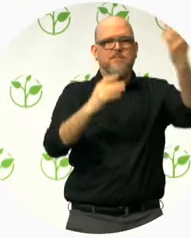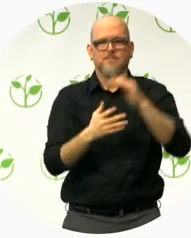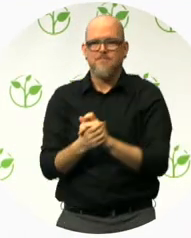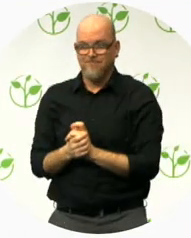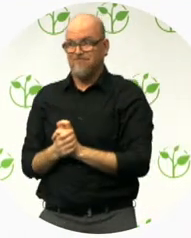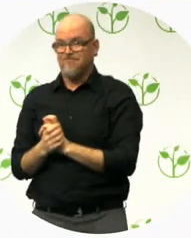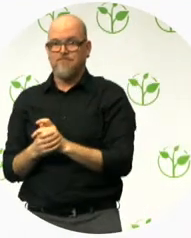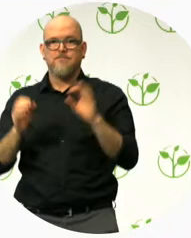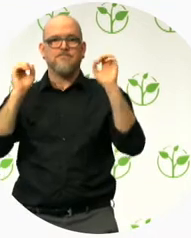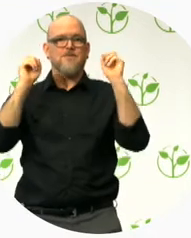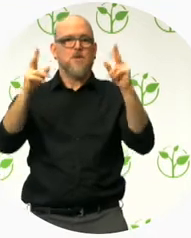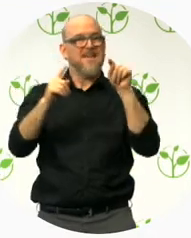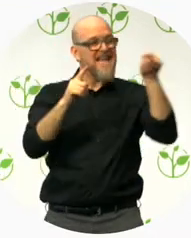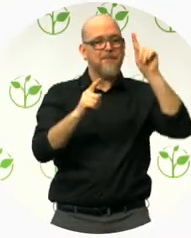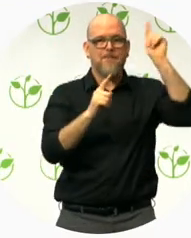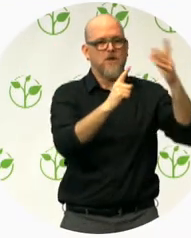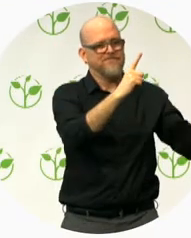goal. Thank you very much.